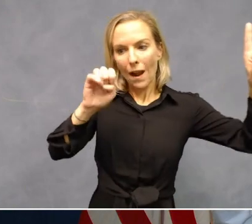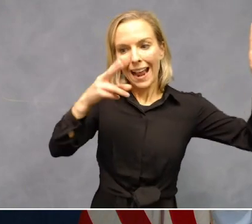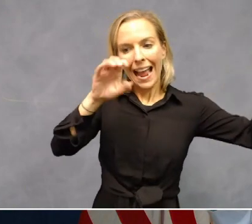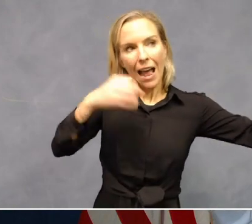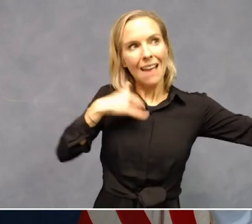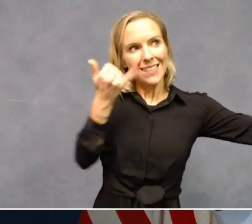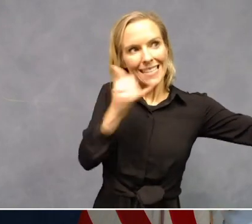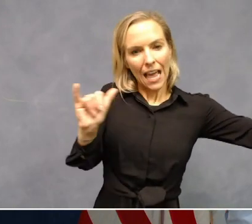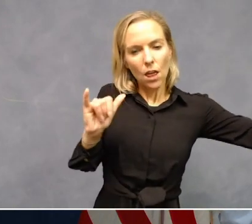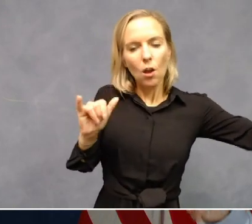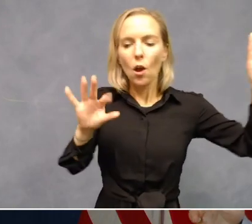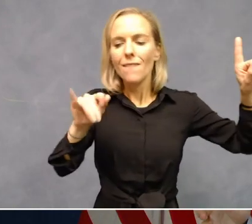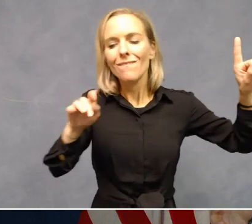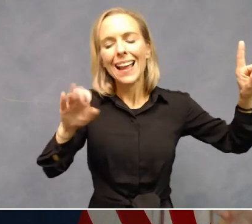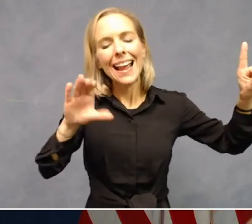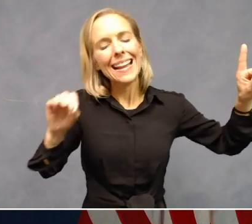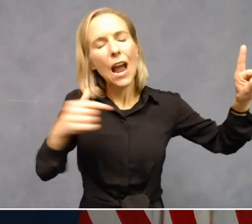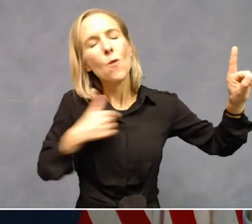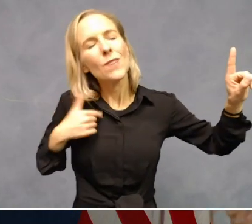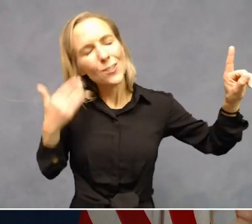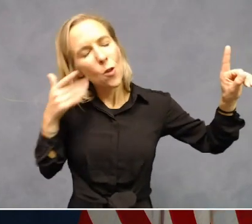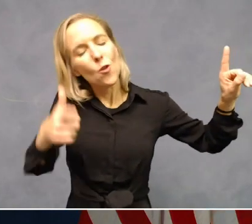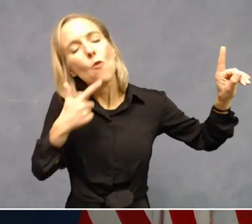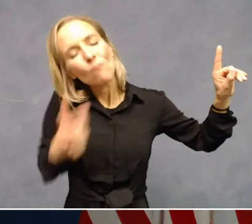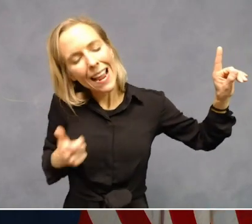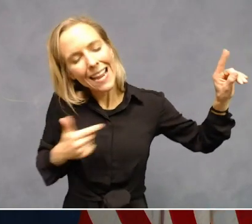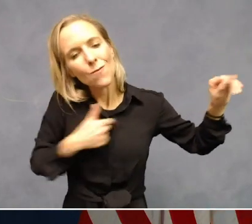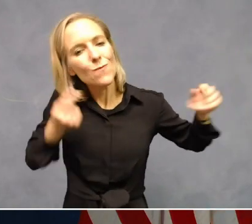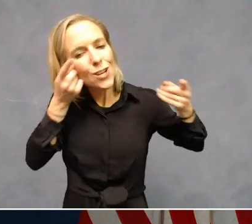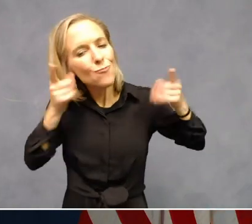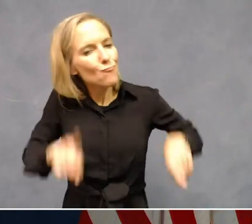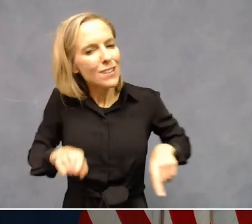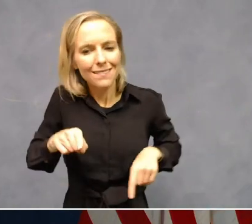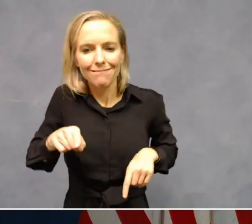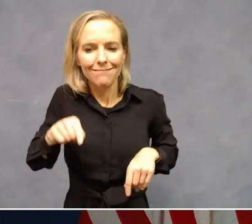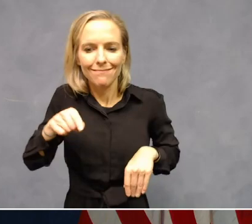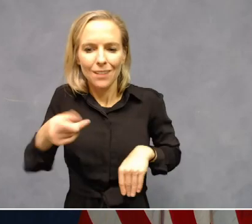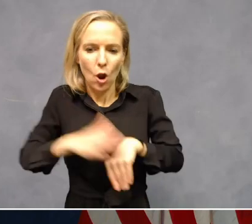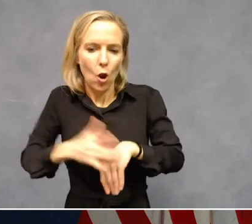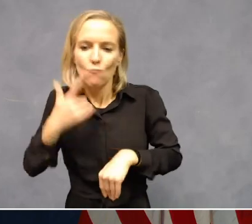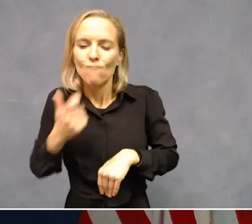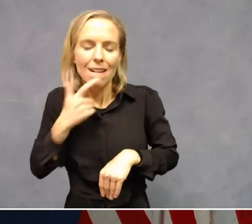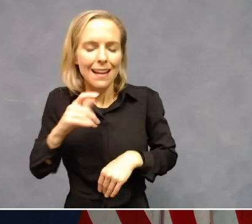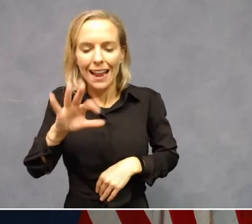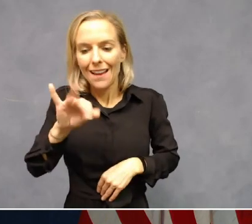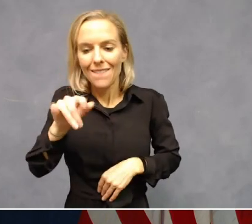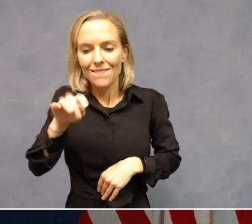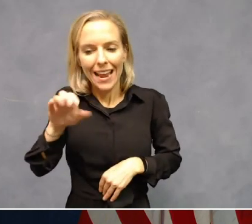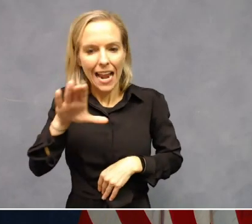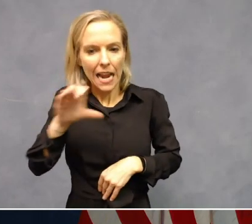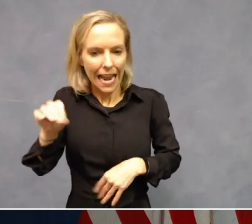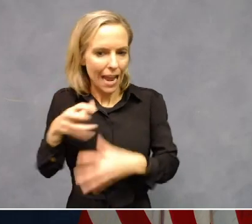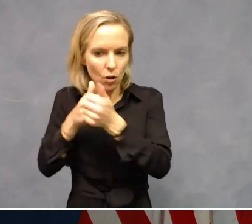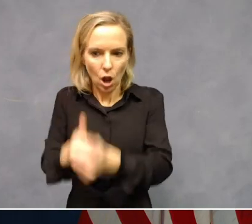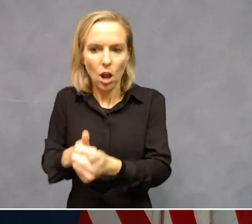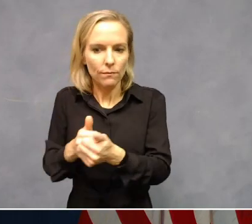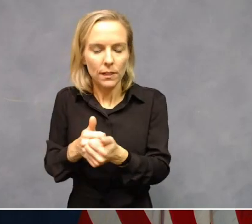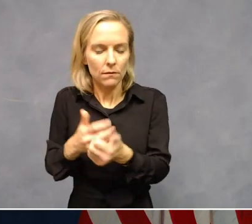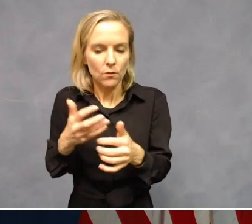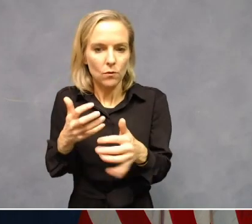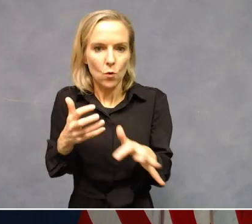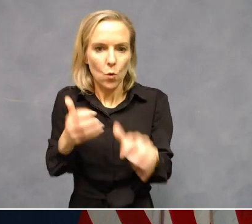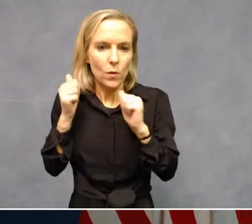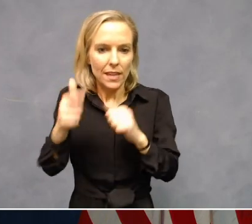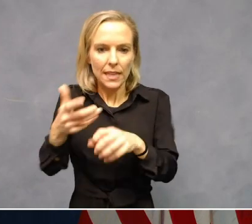knows they're in red. We know they're in red. We agree on the overall number. Fayette County is caught up on how quickly they get cases